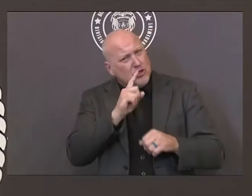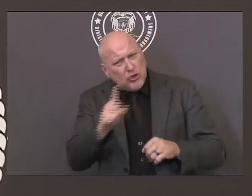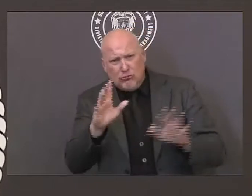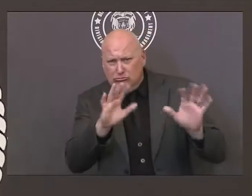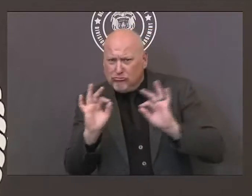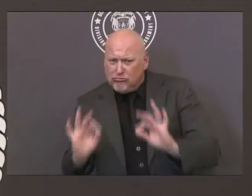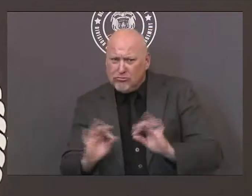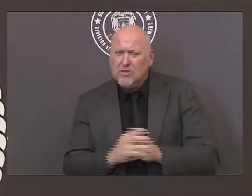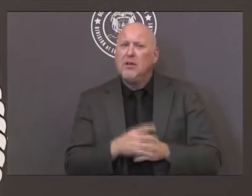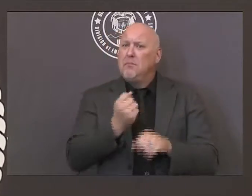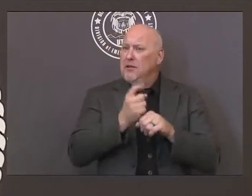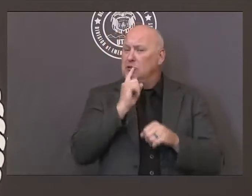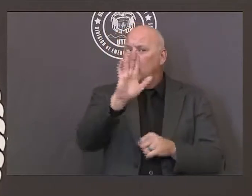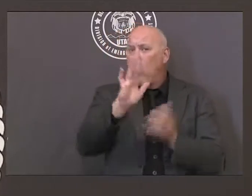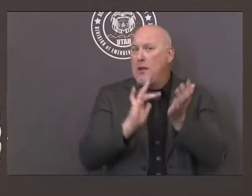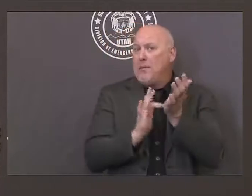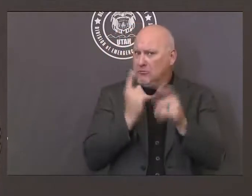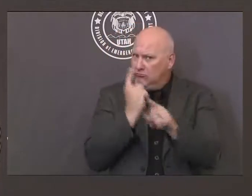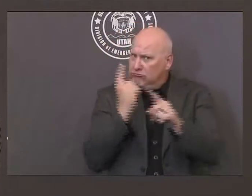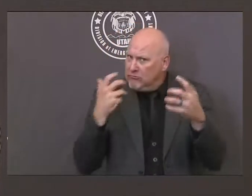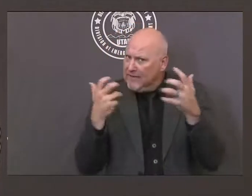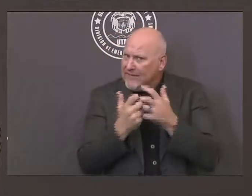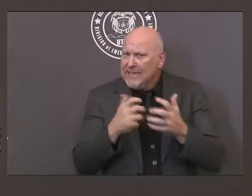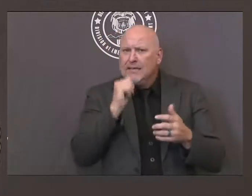you're not having any side effects from them.